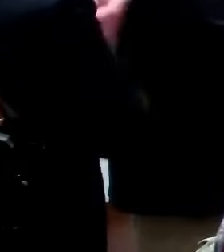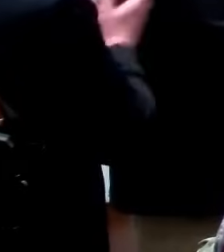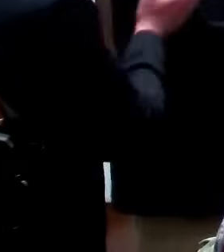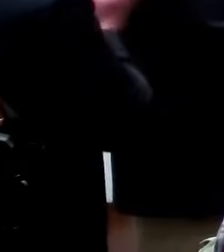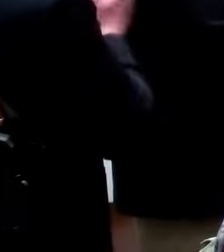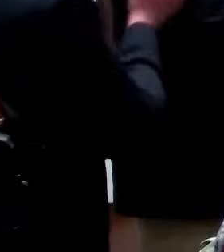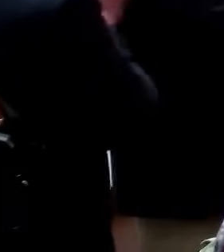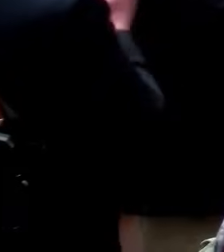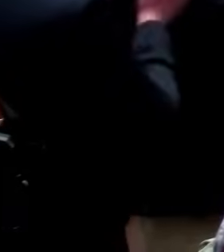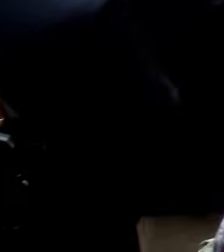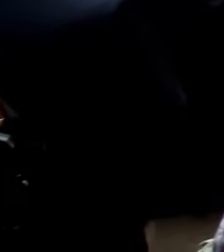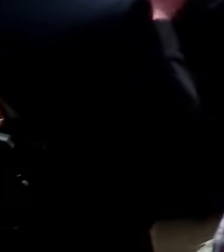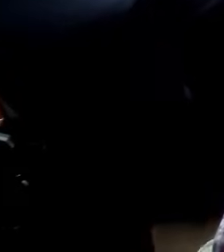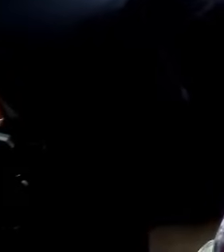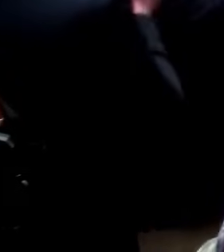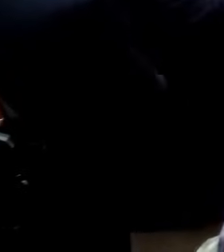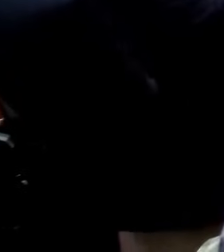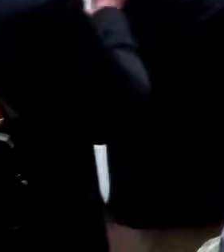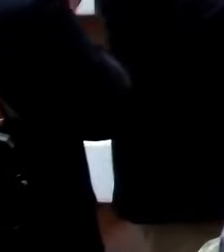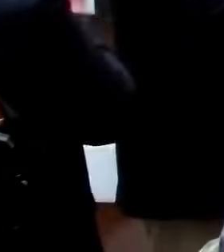welcome.